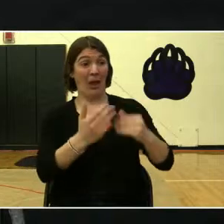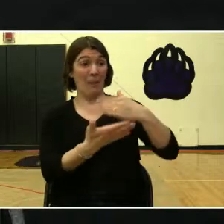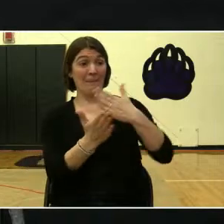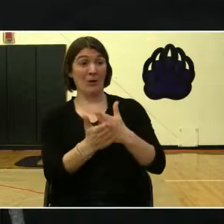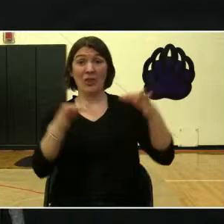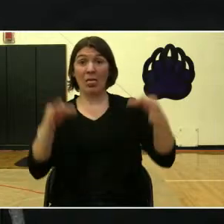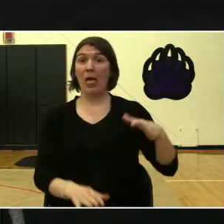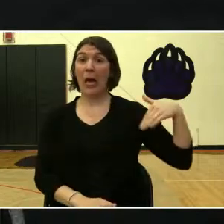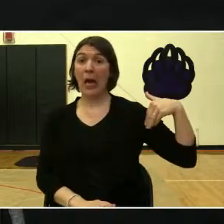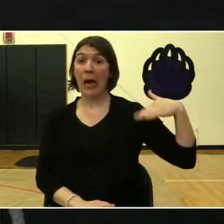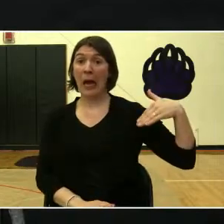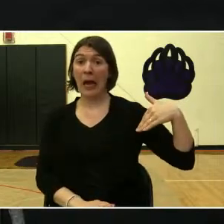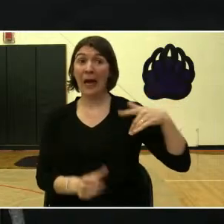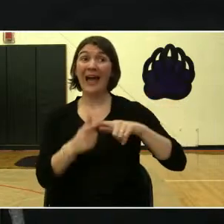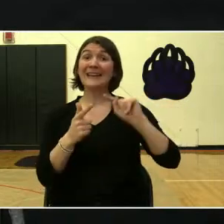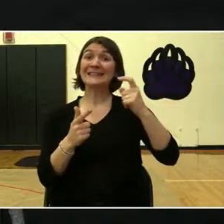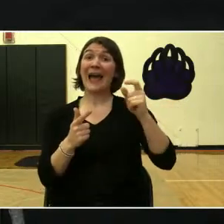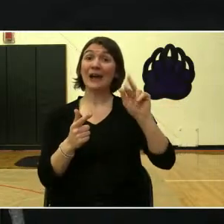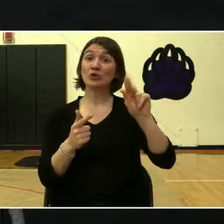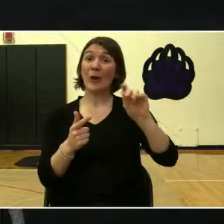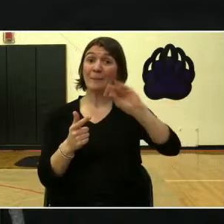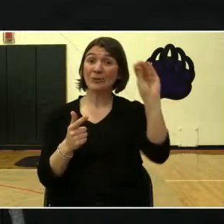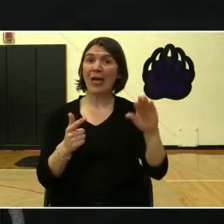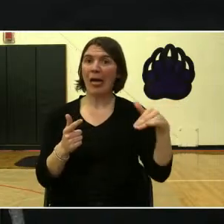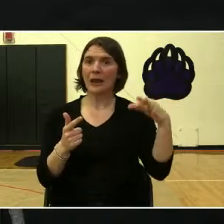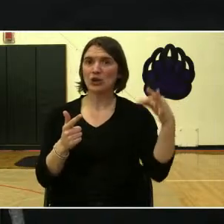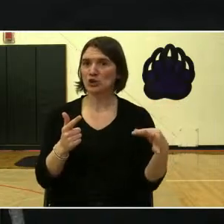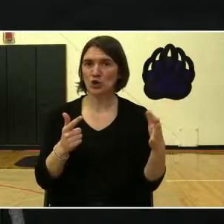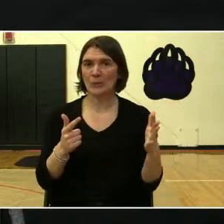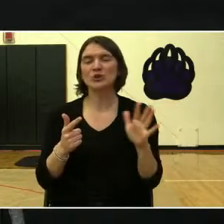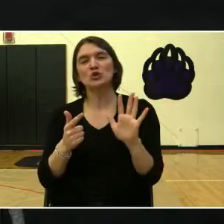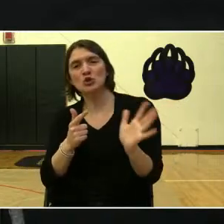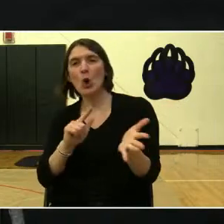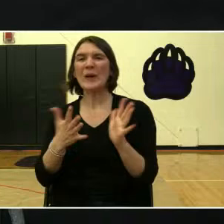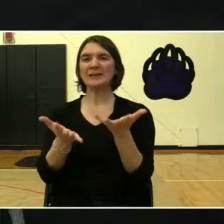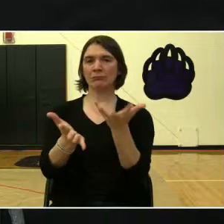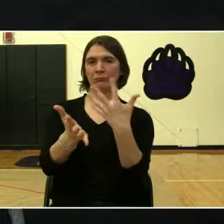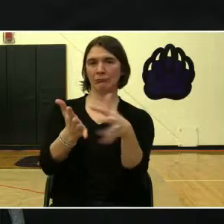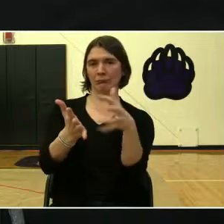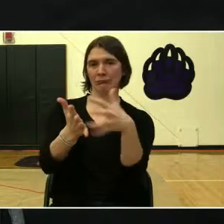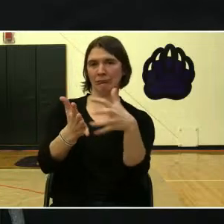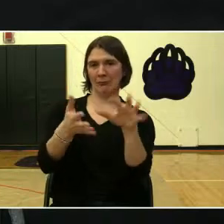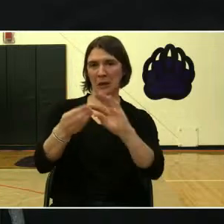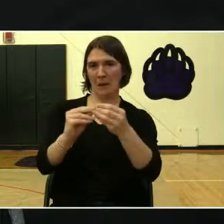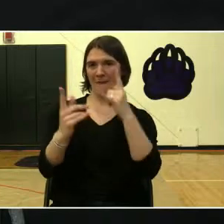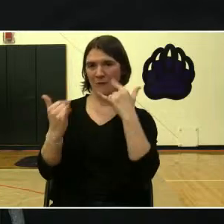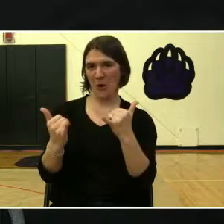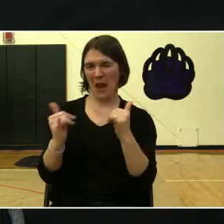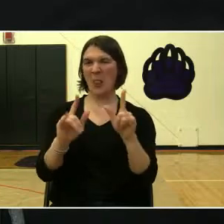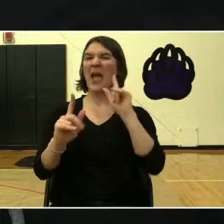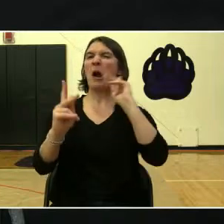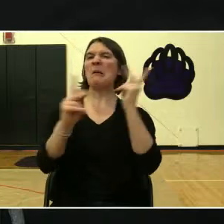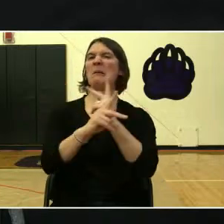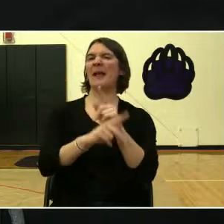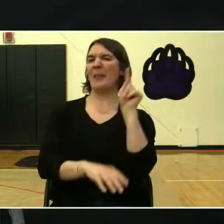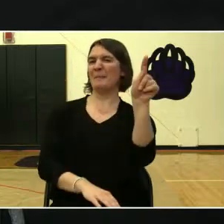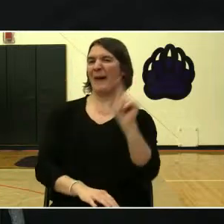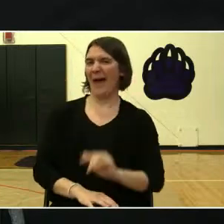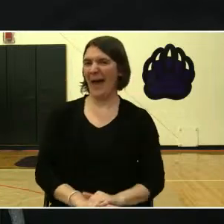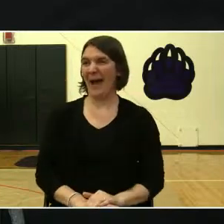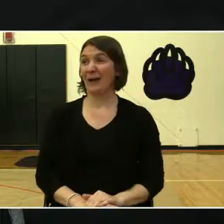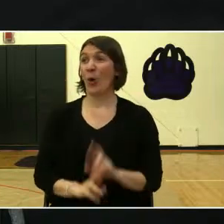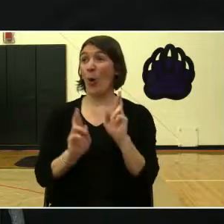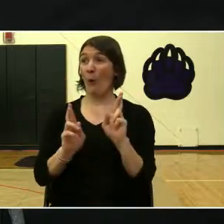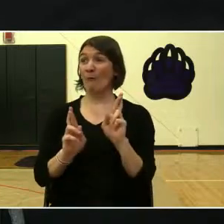yet determined and the tax rate is not yet determined so they're doing their best to come up with that number and